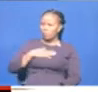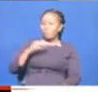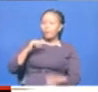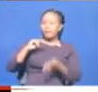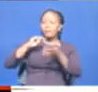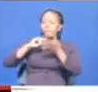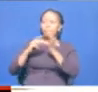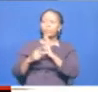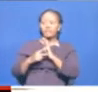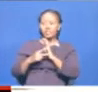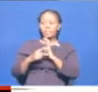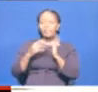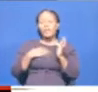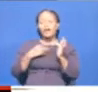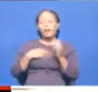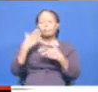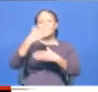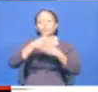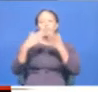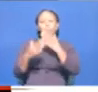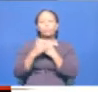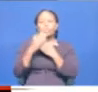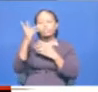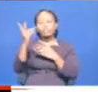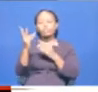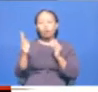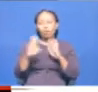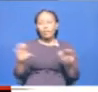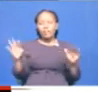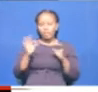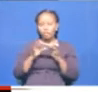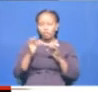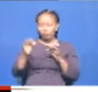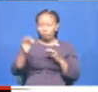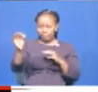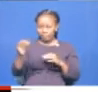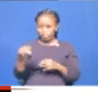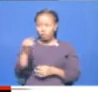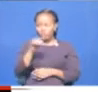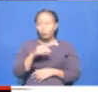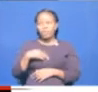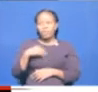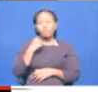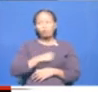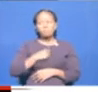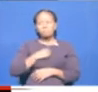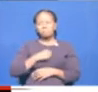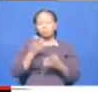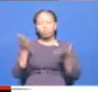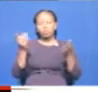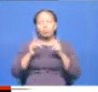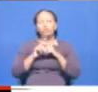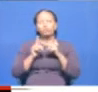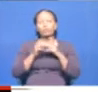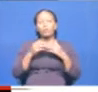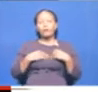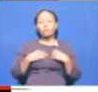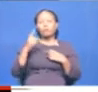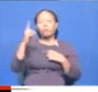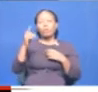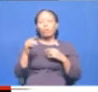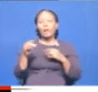sits on 4 acres of land within Garden City. Mm-hmm. So we're offering a typology of 1 bedrooms, 2 bedroom and 3 bedroom apartments.